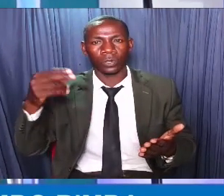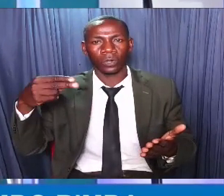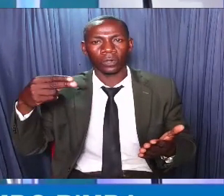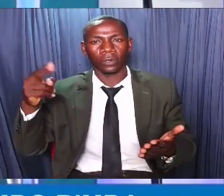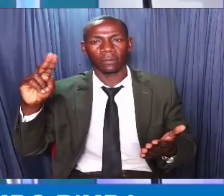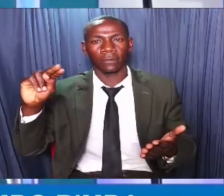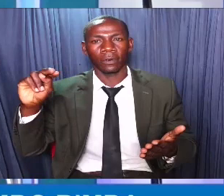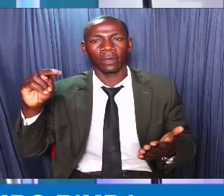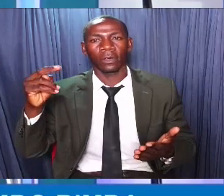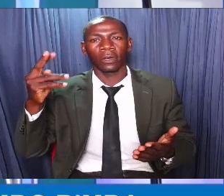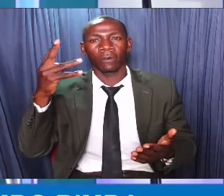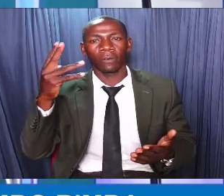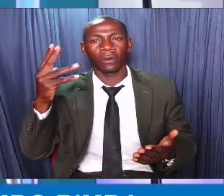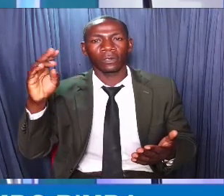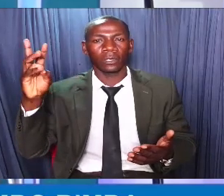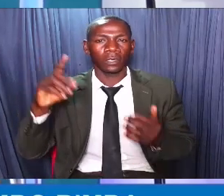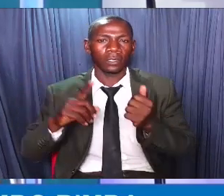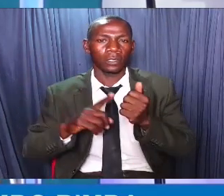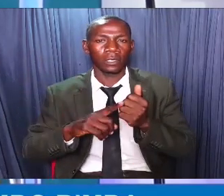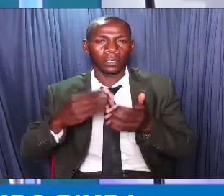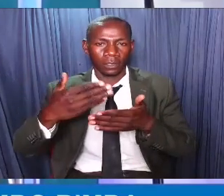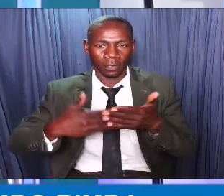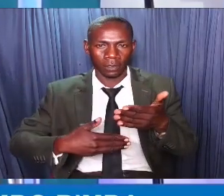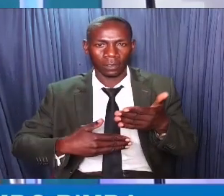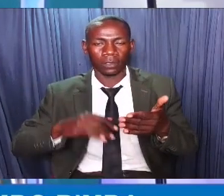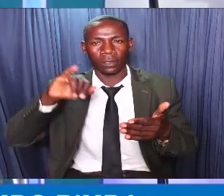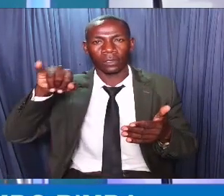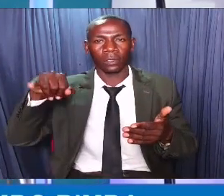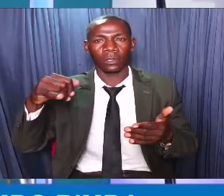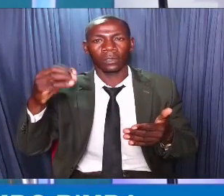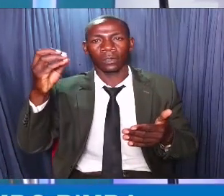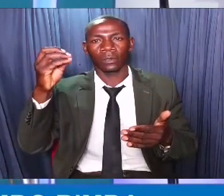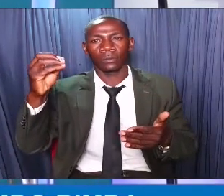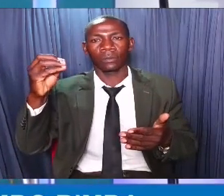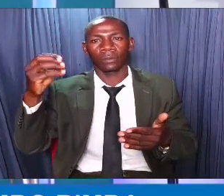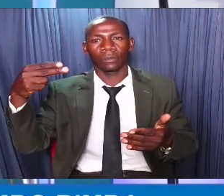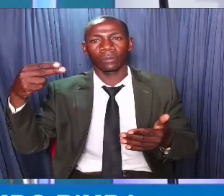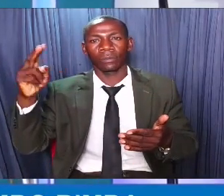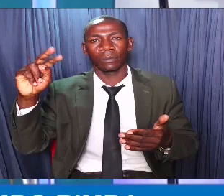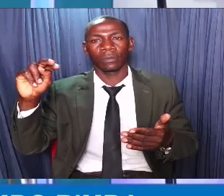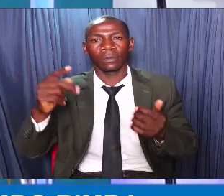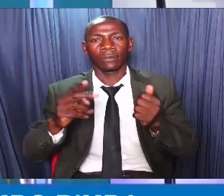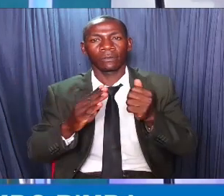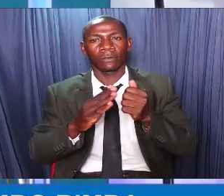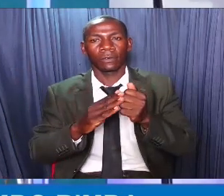chini. John 4:46 downwards. Nikushuhudie kidogo kabla sijaenda kwa lengo. I testify to you before we go to our main topic.